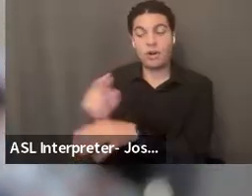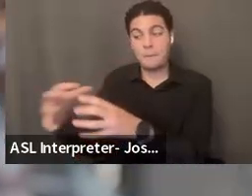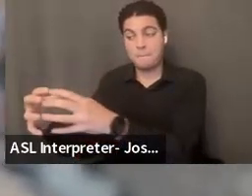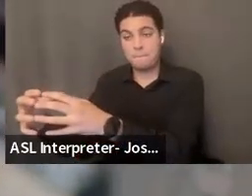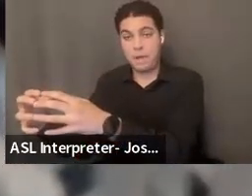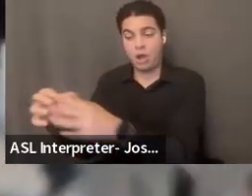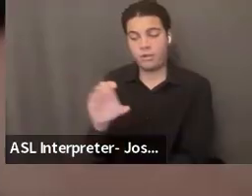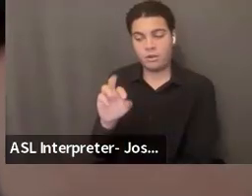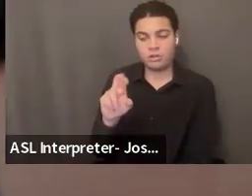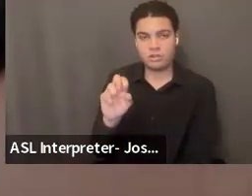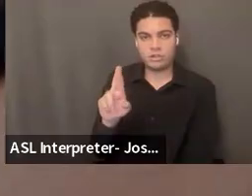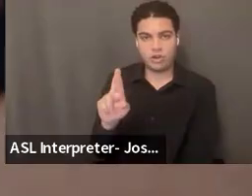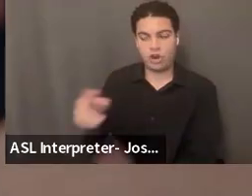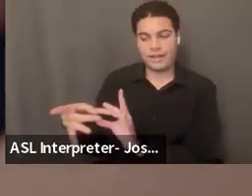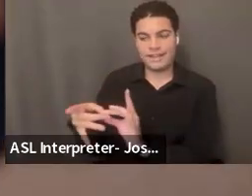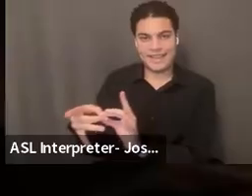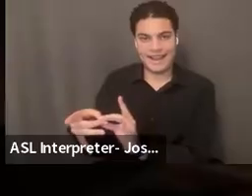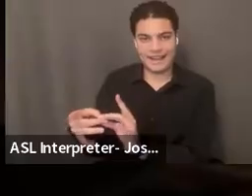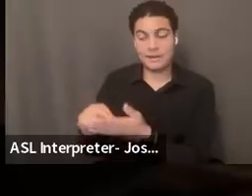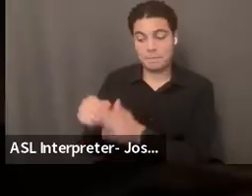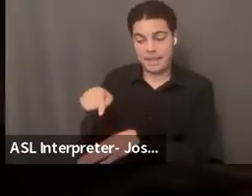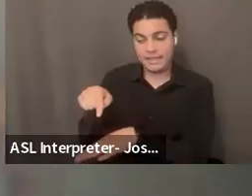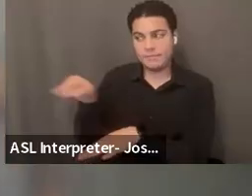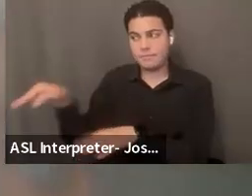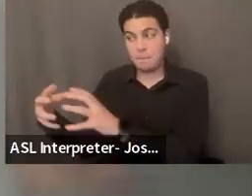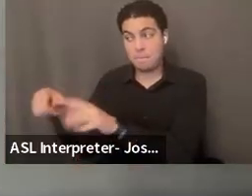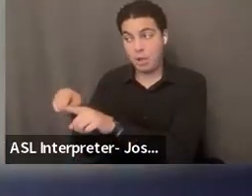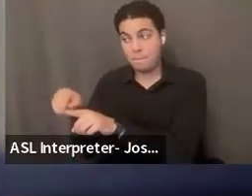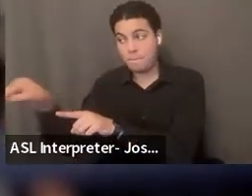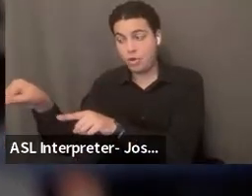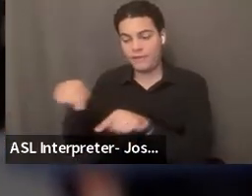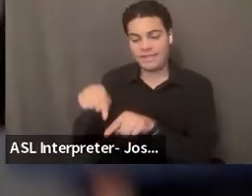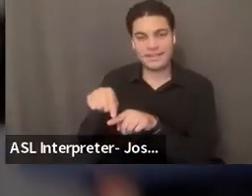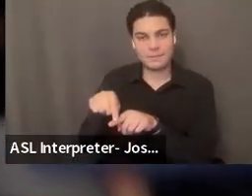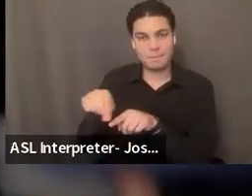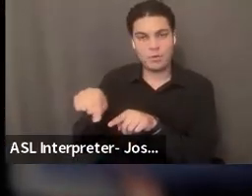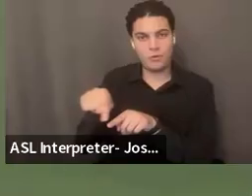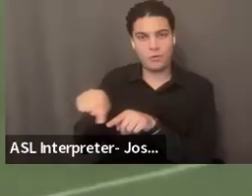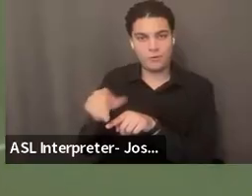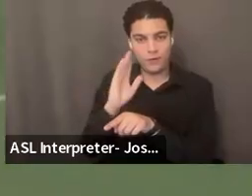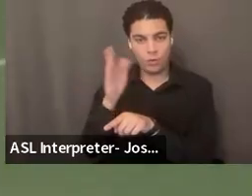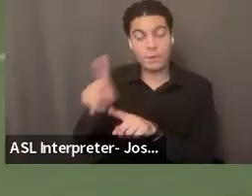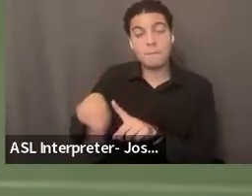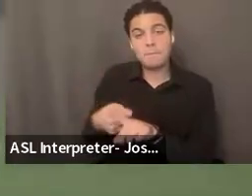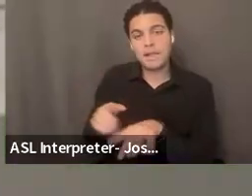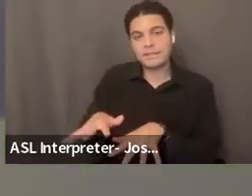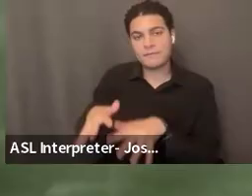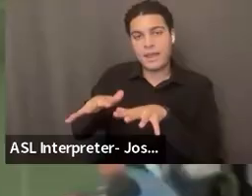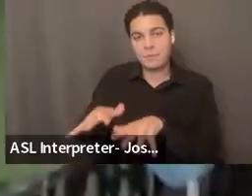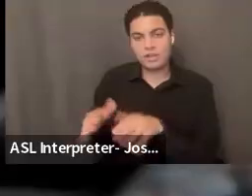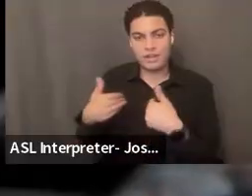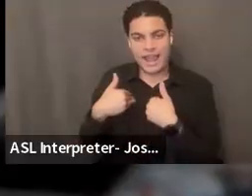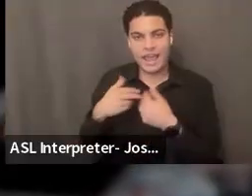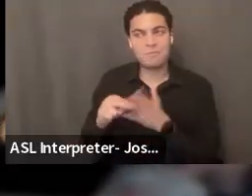to what's happening on the field. And then we got a vibration system. Different vibration to know what's going on the field. It